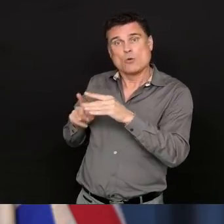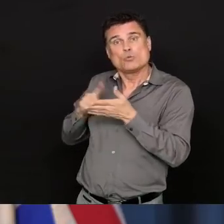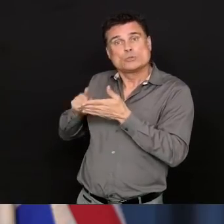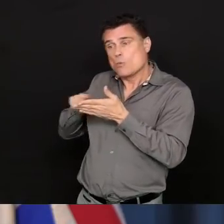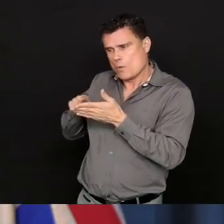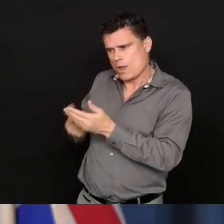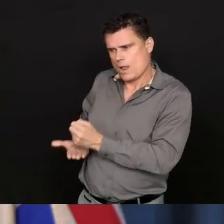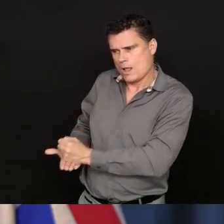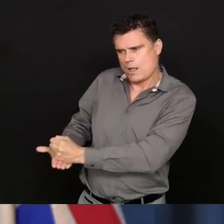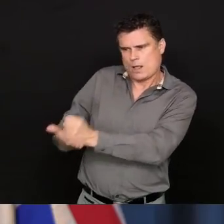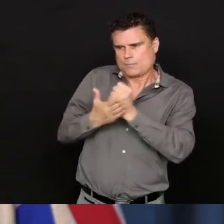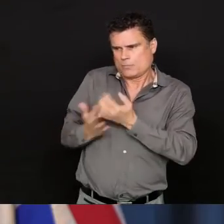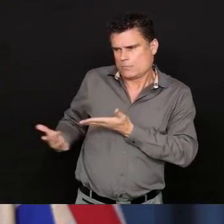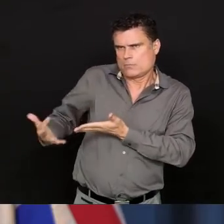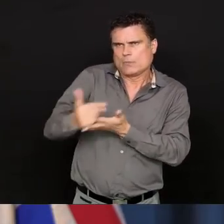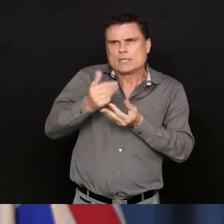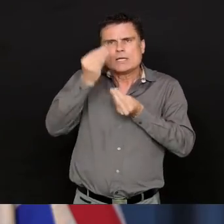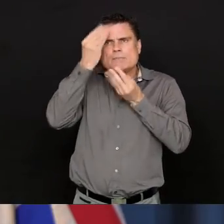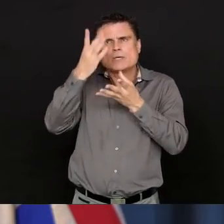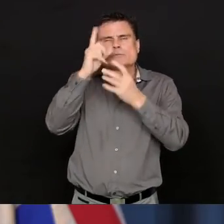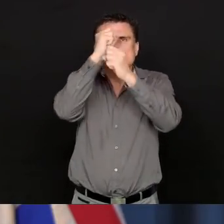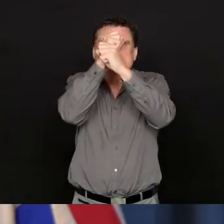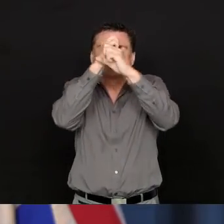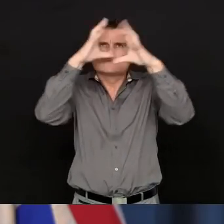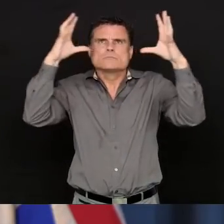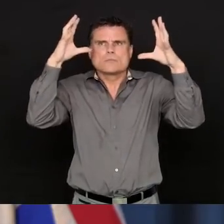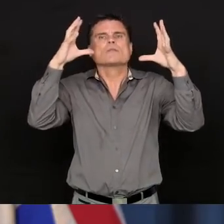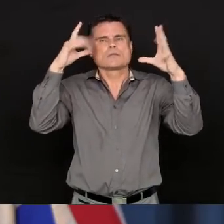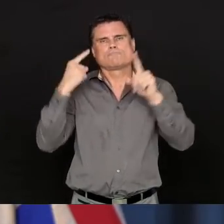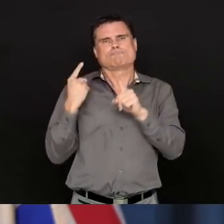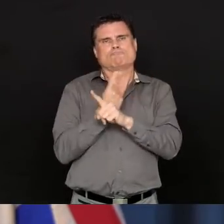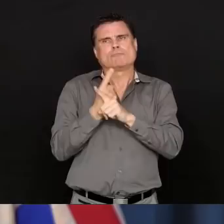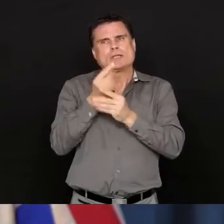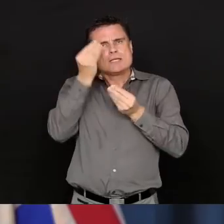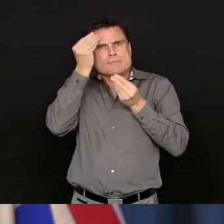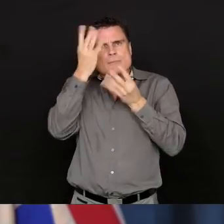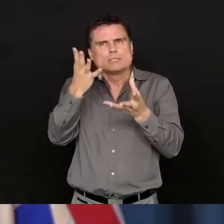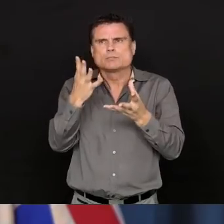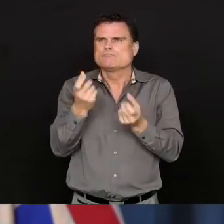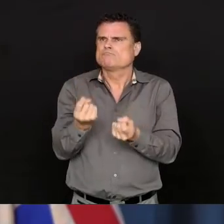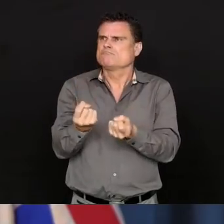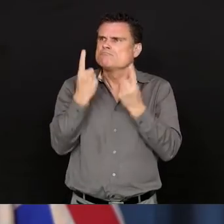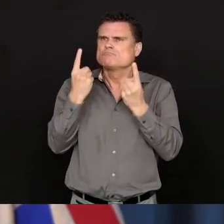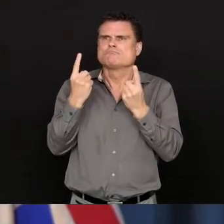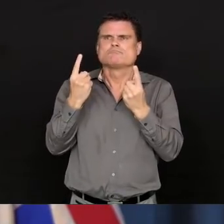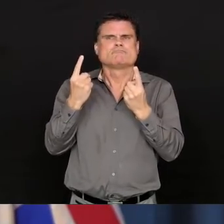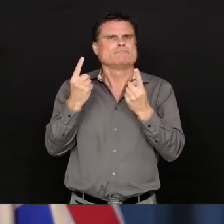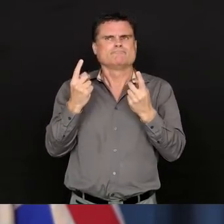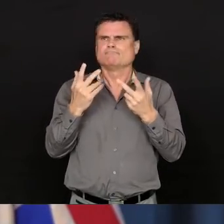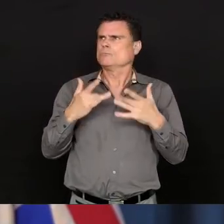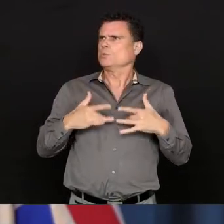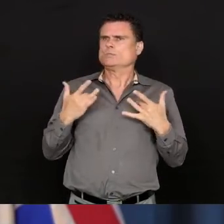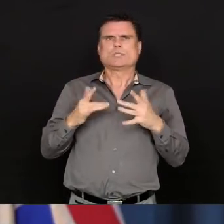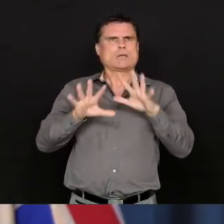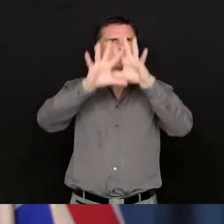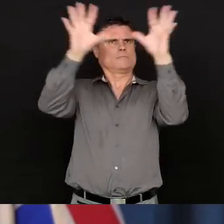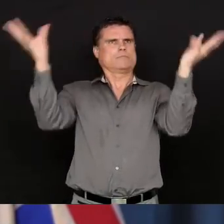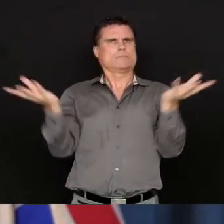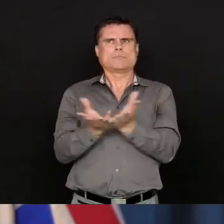contributes to the worldwide understanding about this disease and how it can be treated, how it can be managed, and our connections